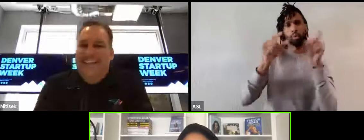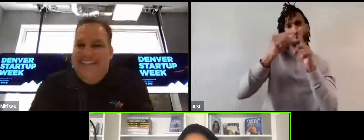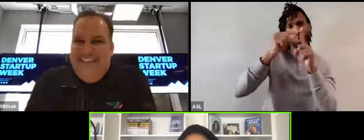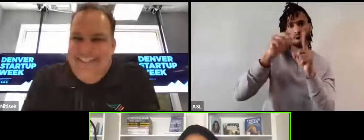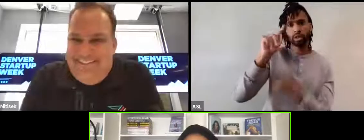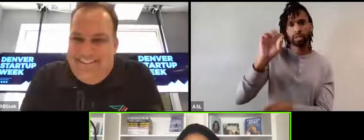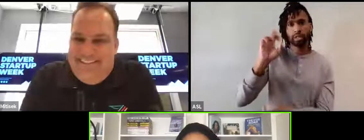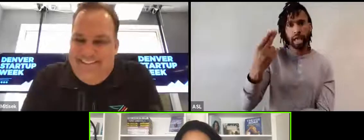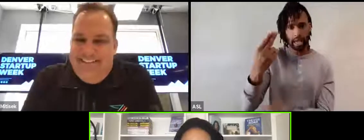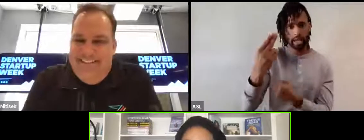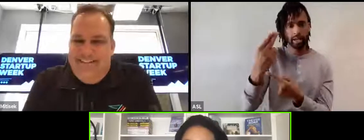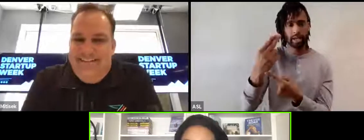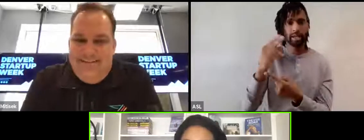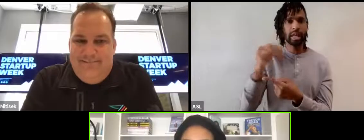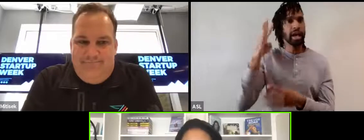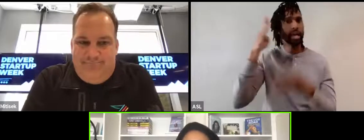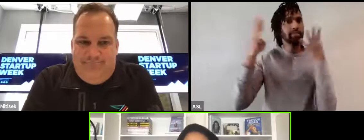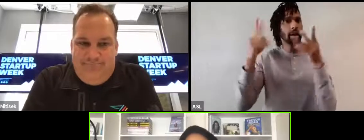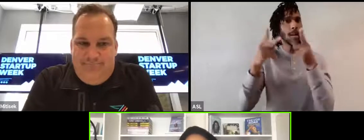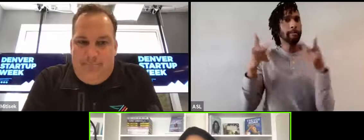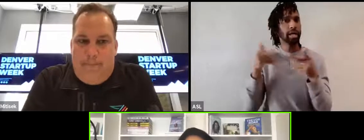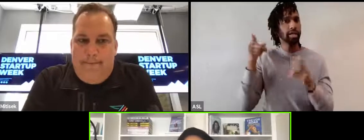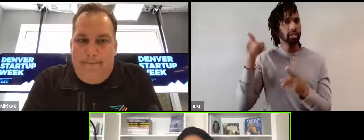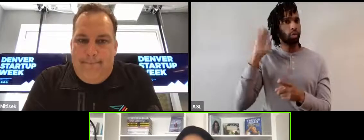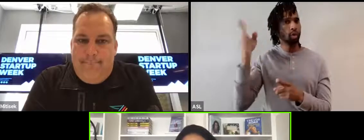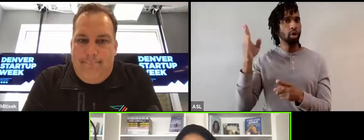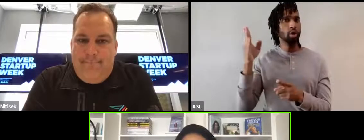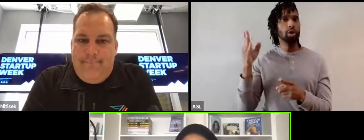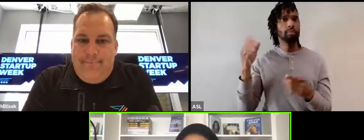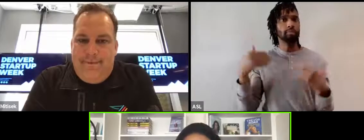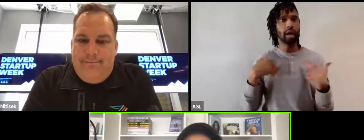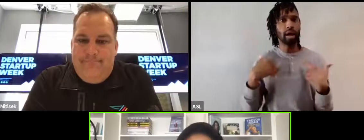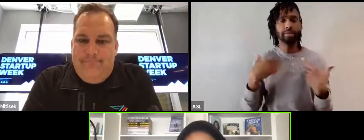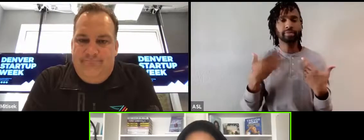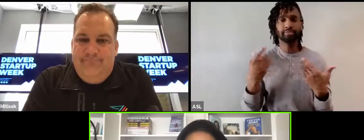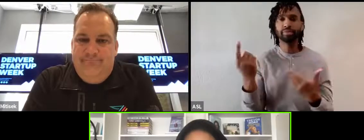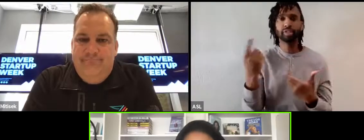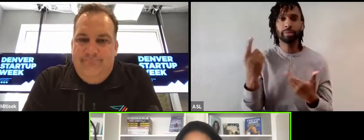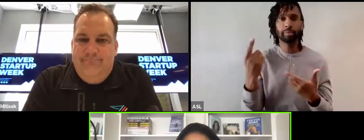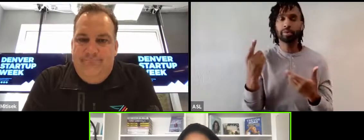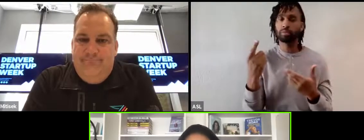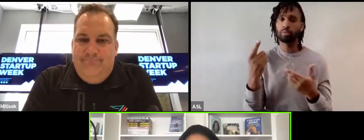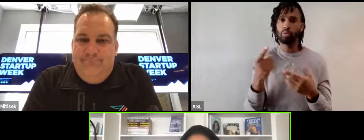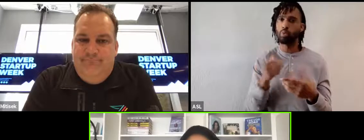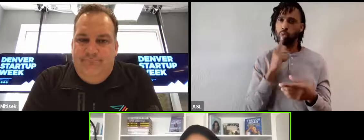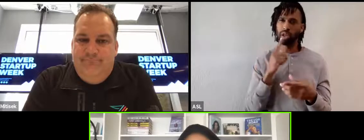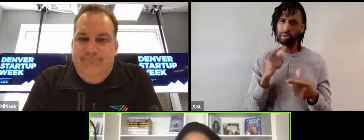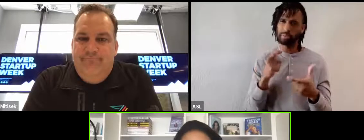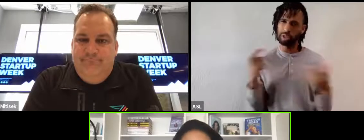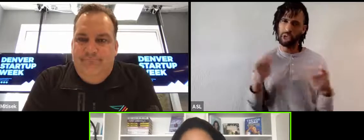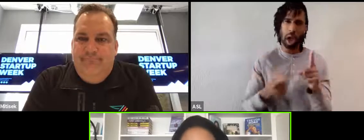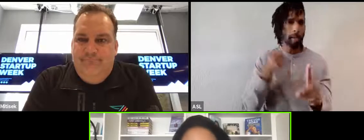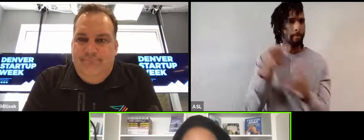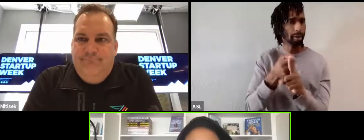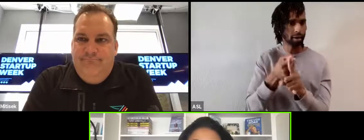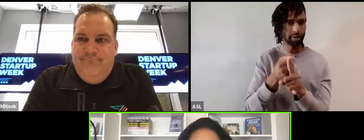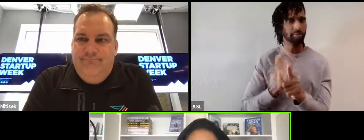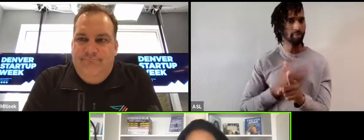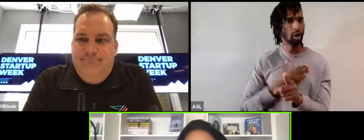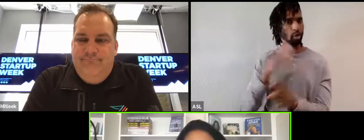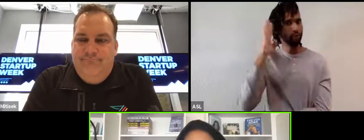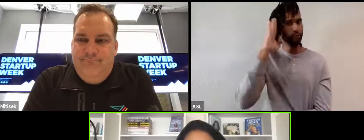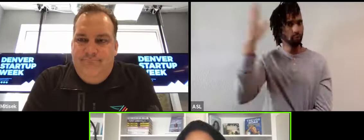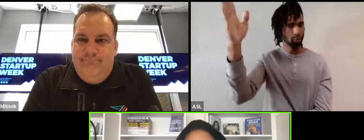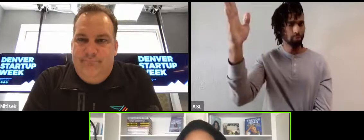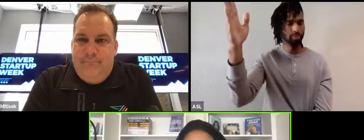tech in that innovative place was going to have something to, you know, a major effect, if not the biggest effect on our future. It's